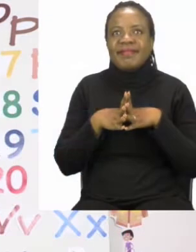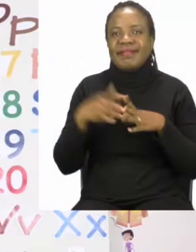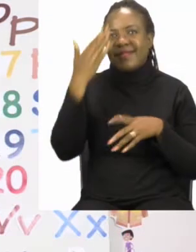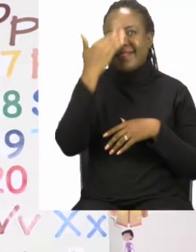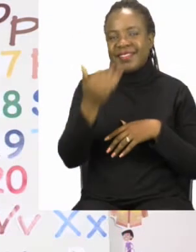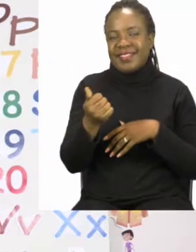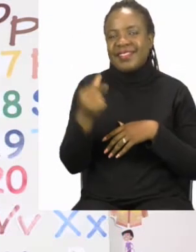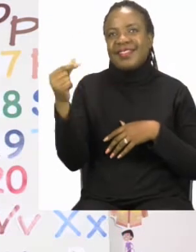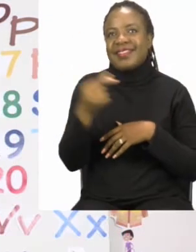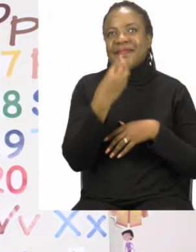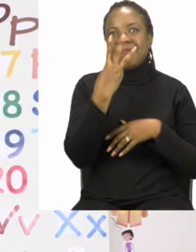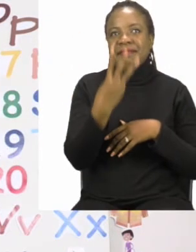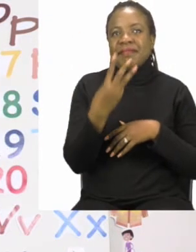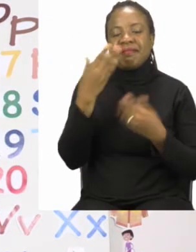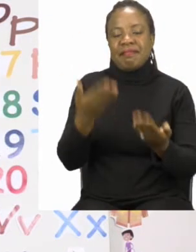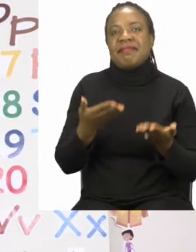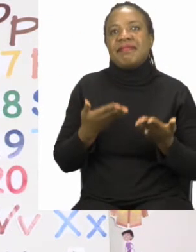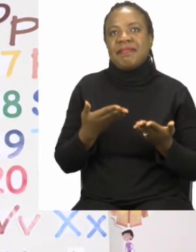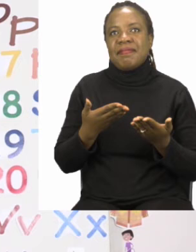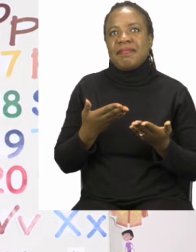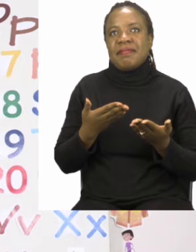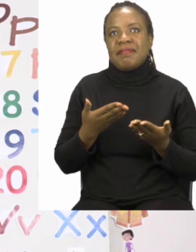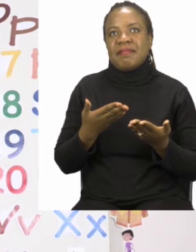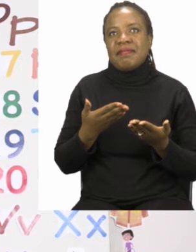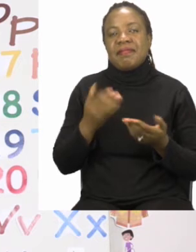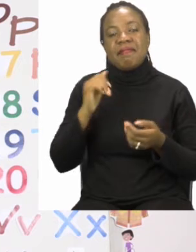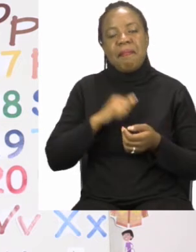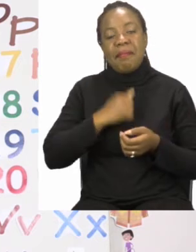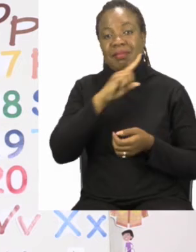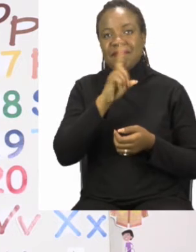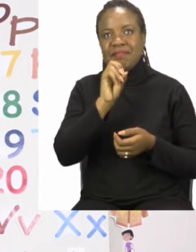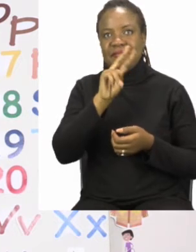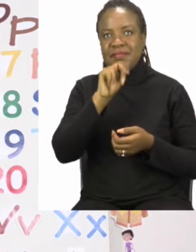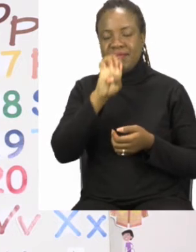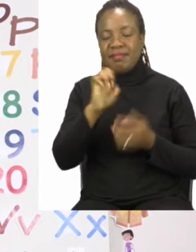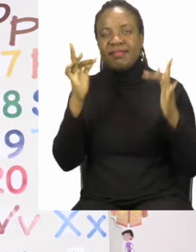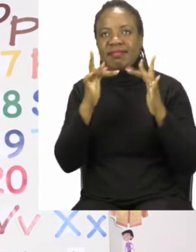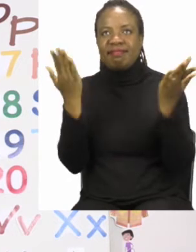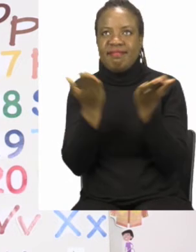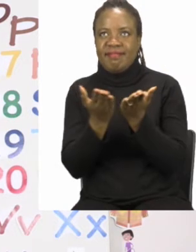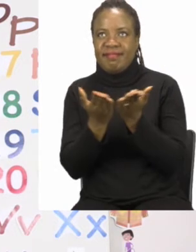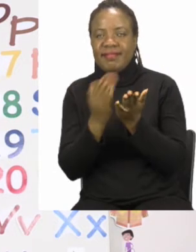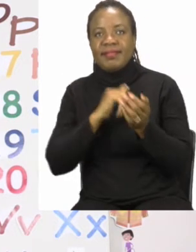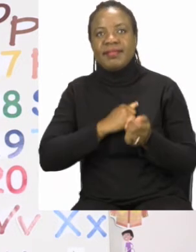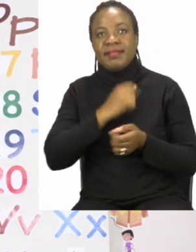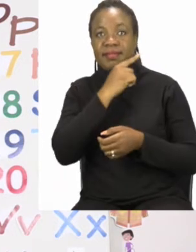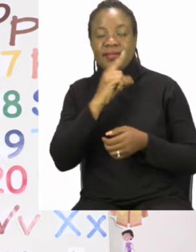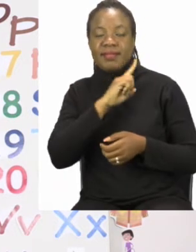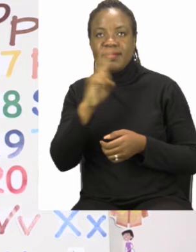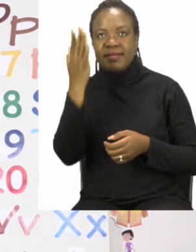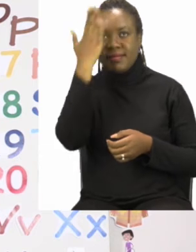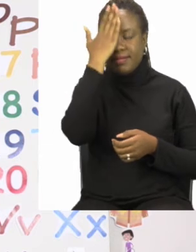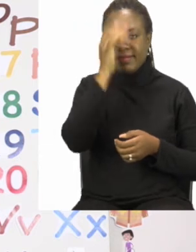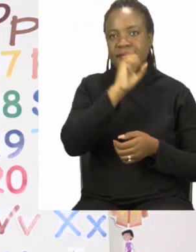Hello grade 3s and welcome to My Zone Online School. My name is Teacher Mutsa and thank